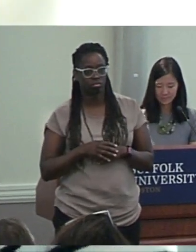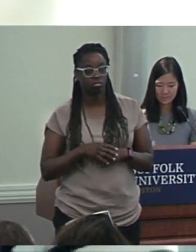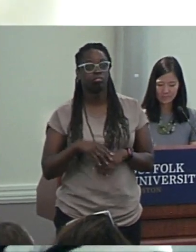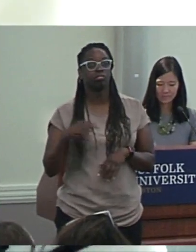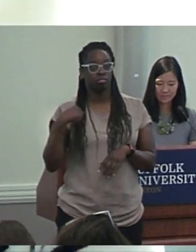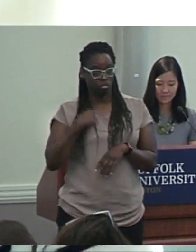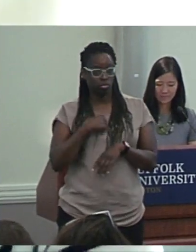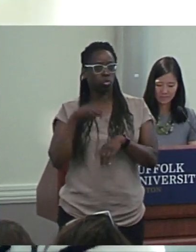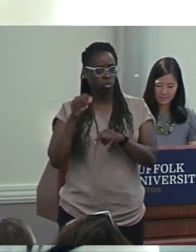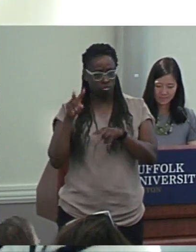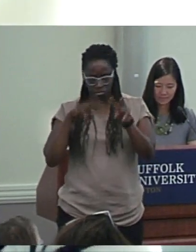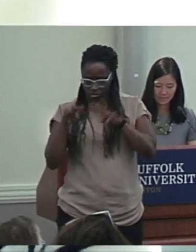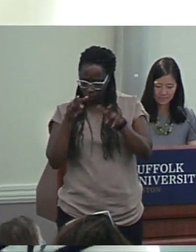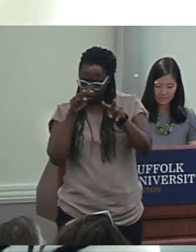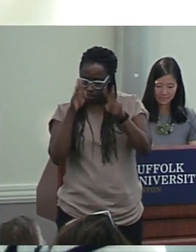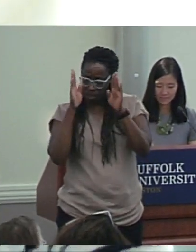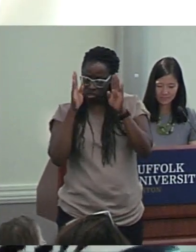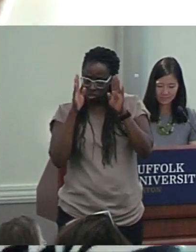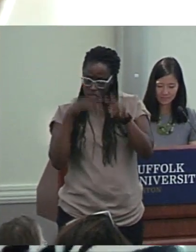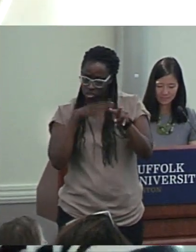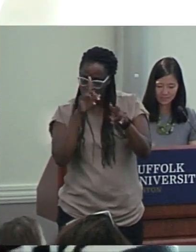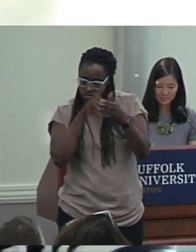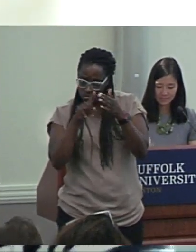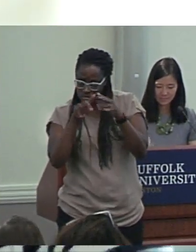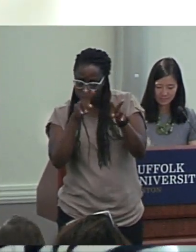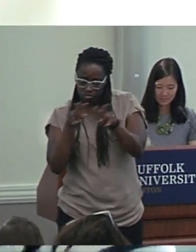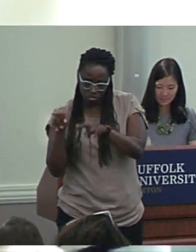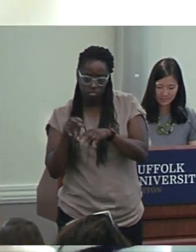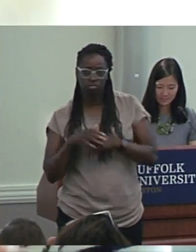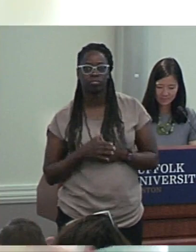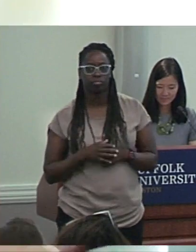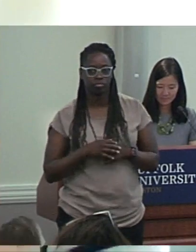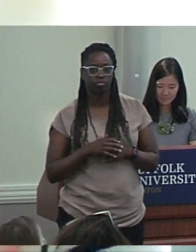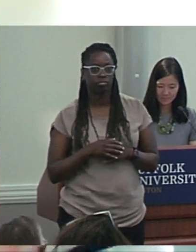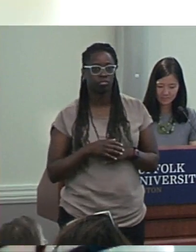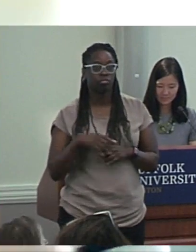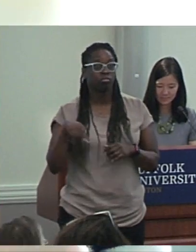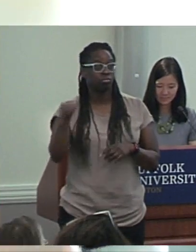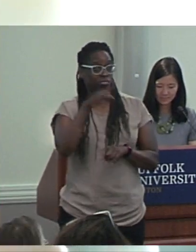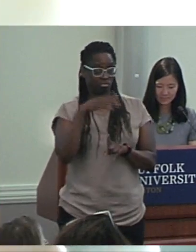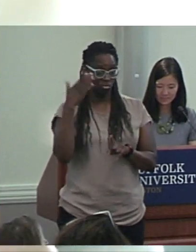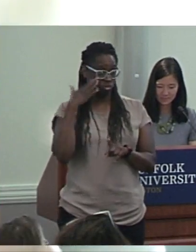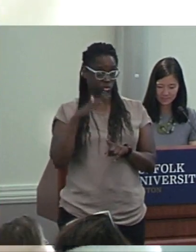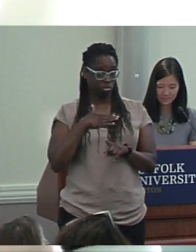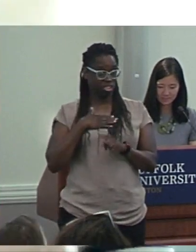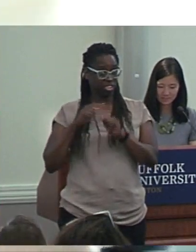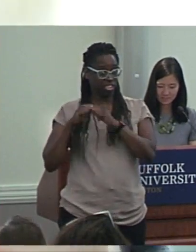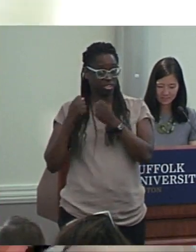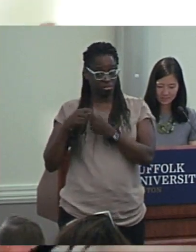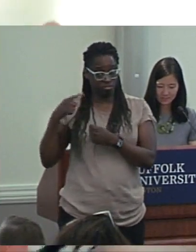closely. For those that don't know, my team within